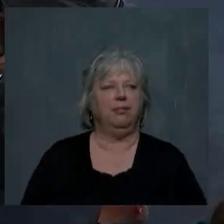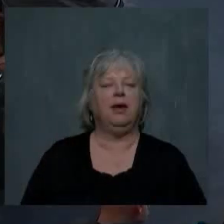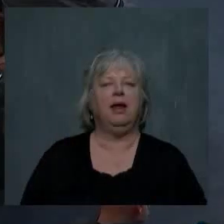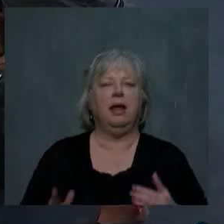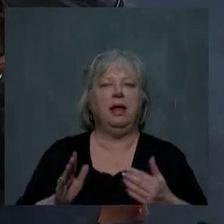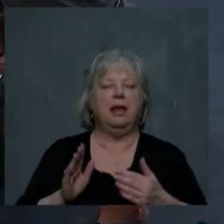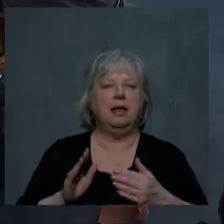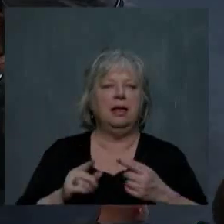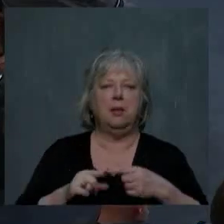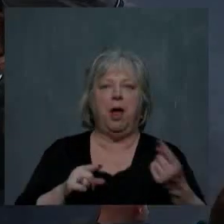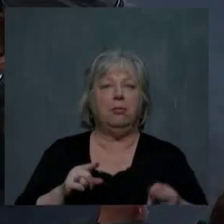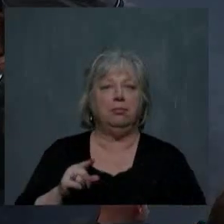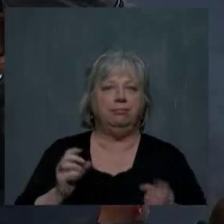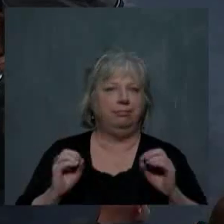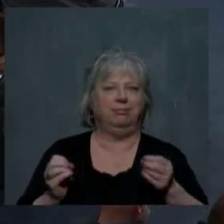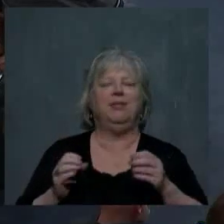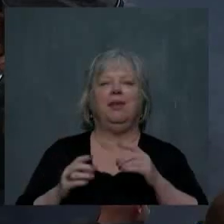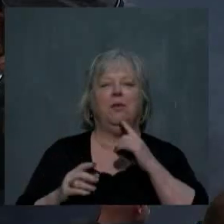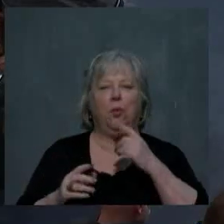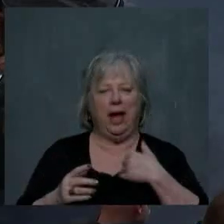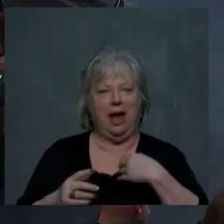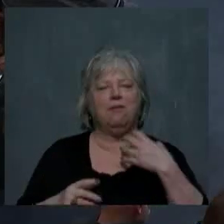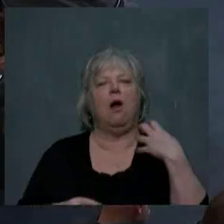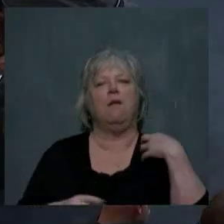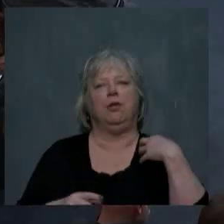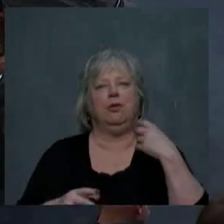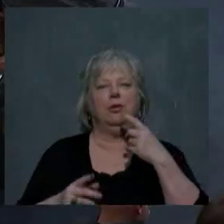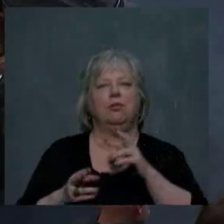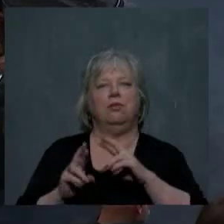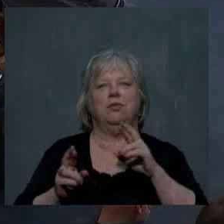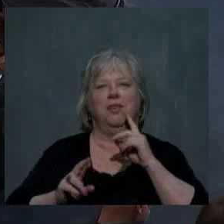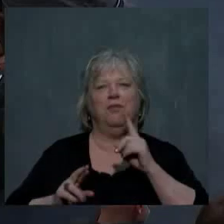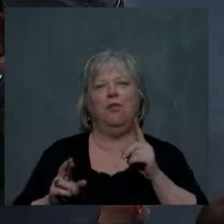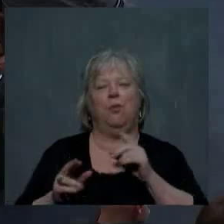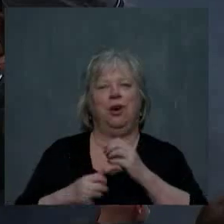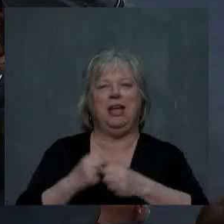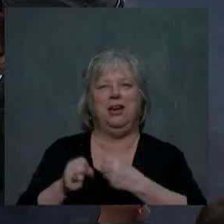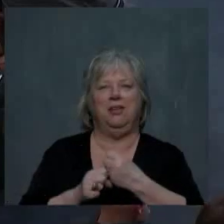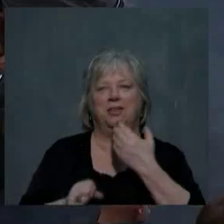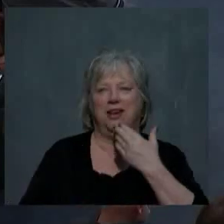Those against? Okay, we have our officers for the year. Thank you.